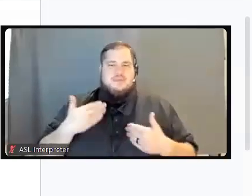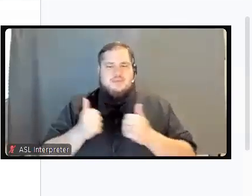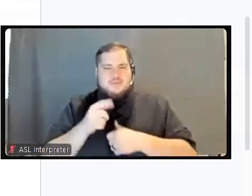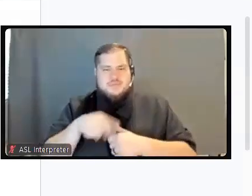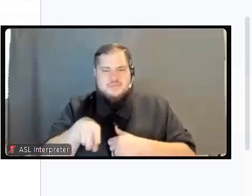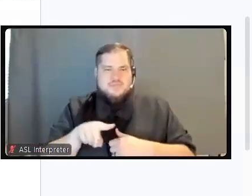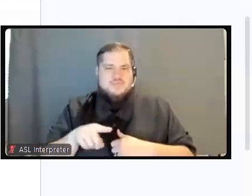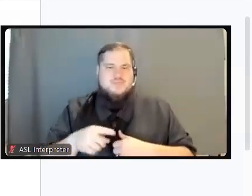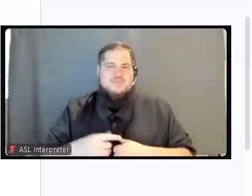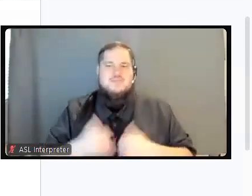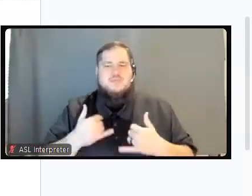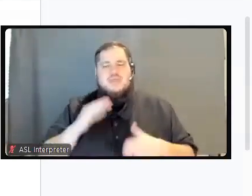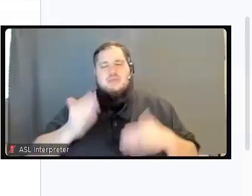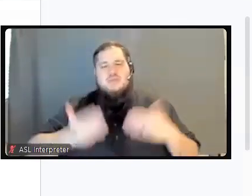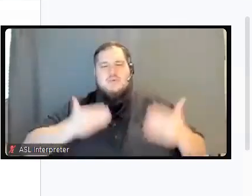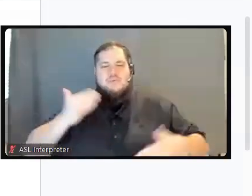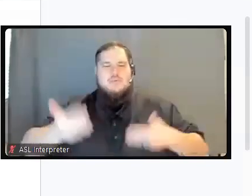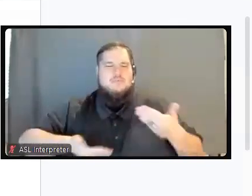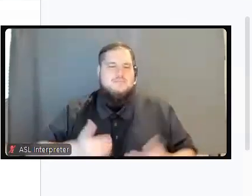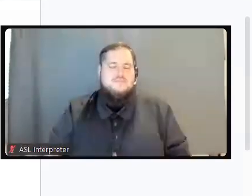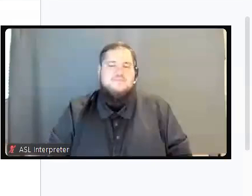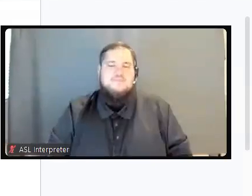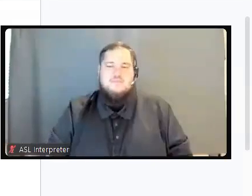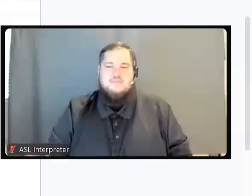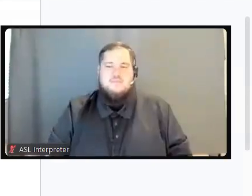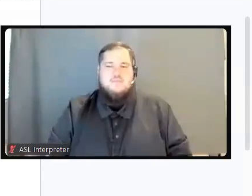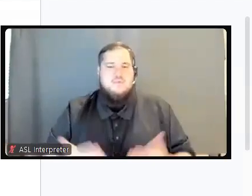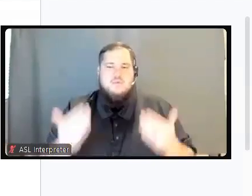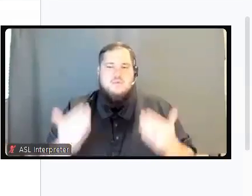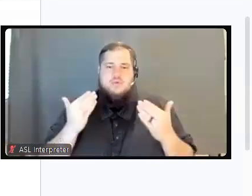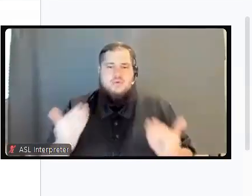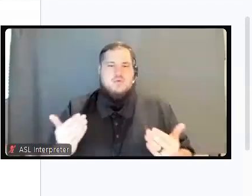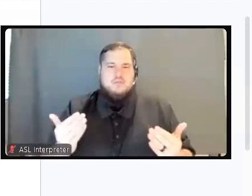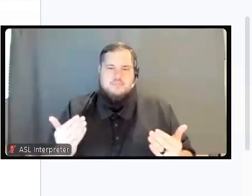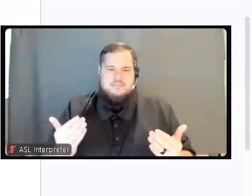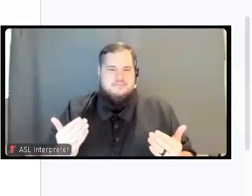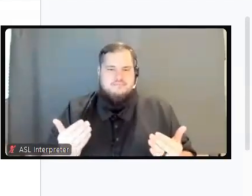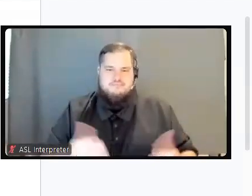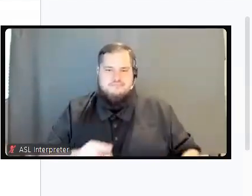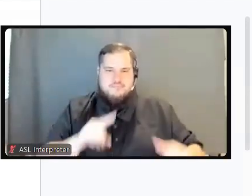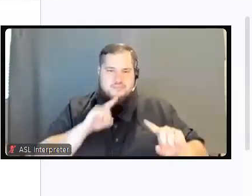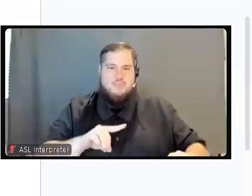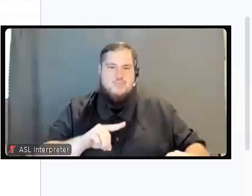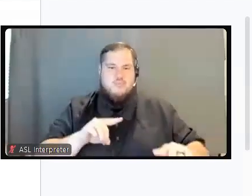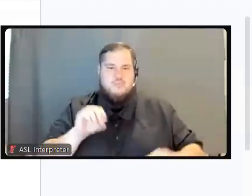today. Welcome, welcome. Let's go ahead and call this meeting to order.